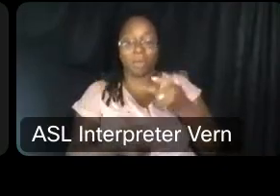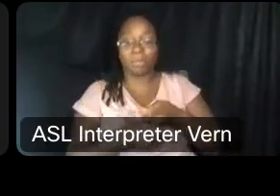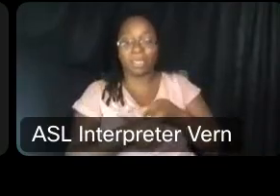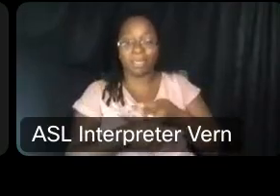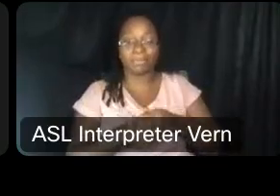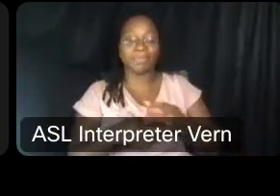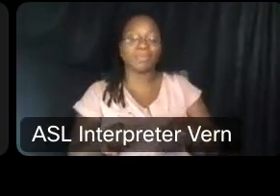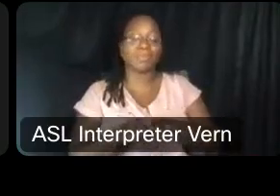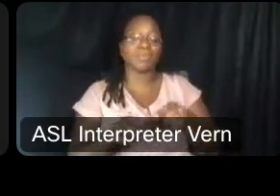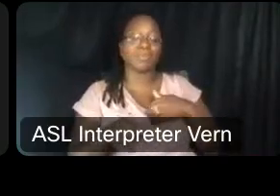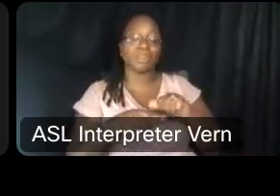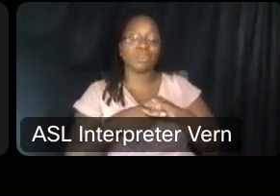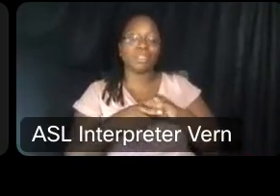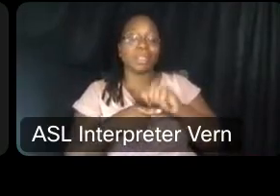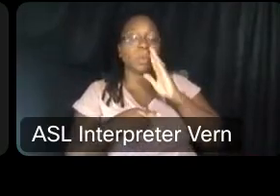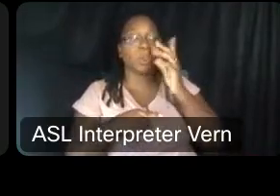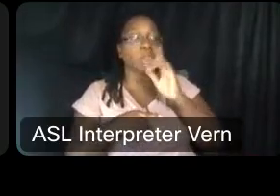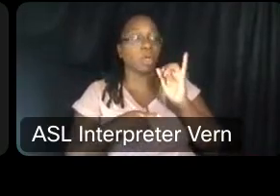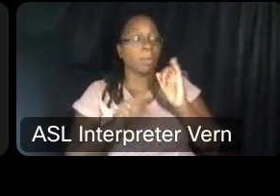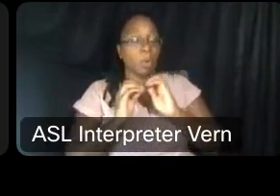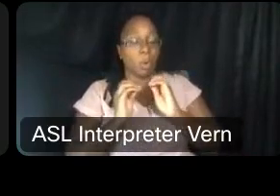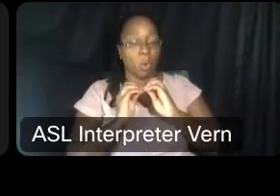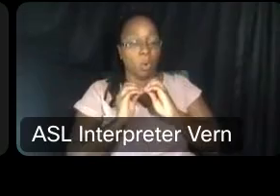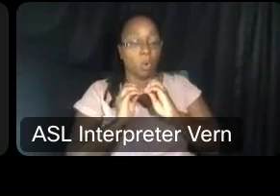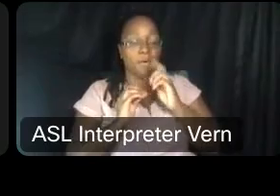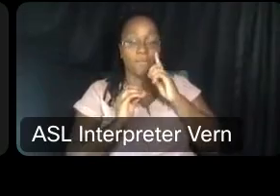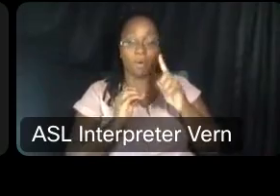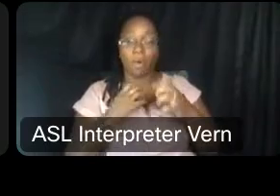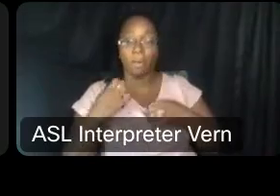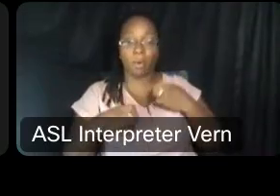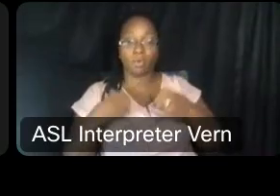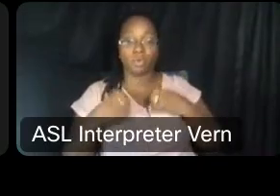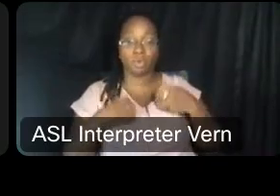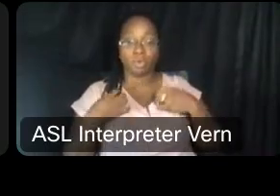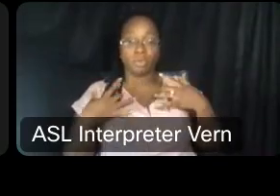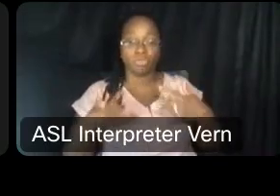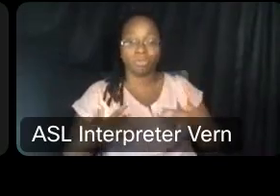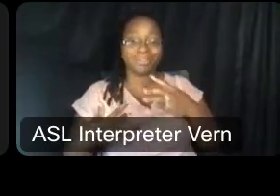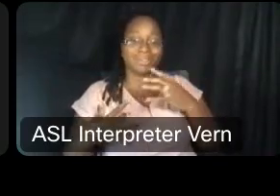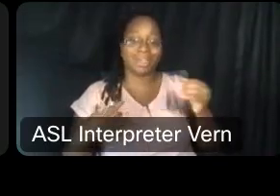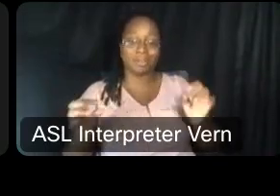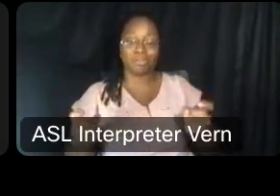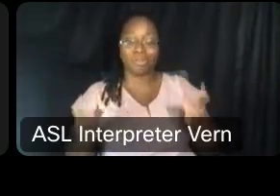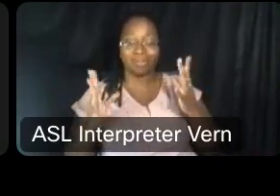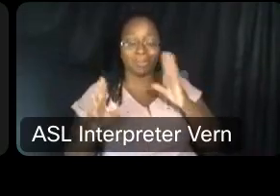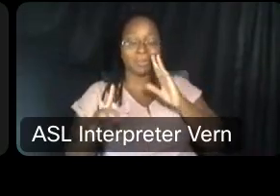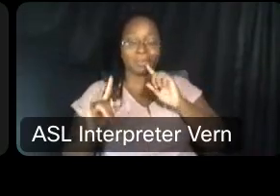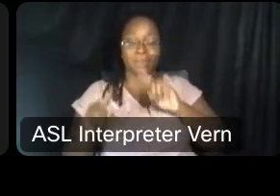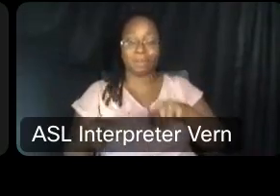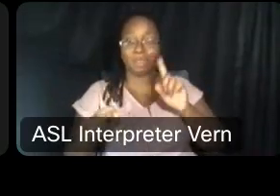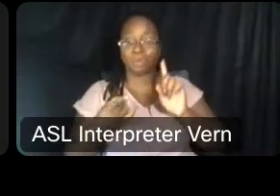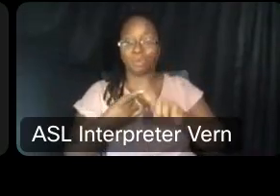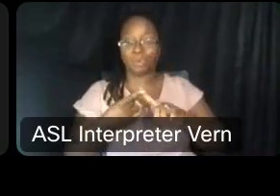series that looks more at emotional distress and crisis that's in response to mental